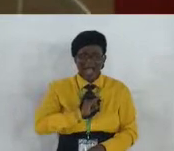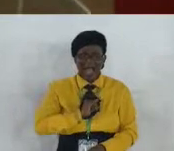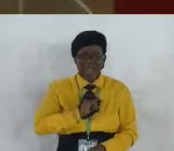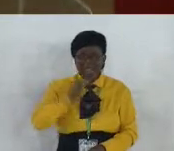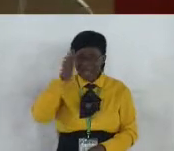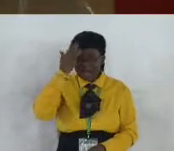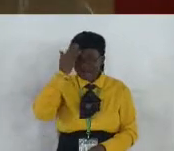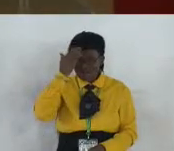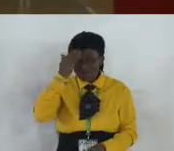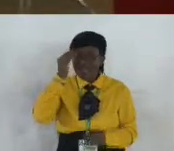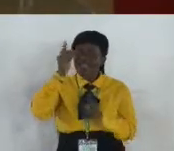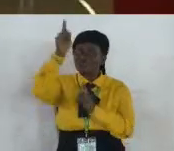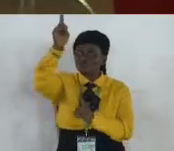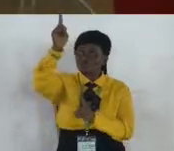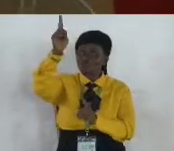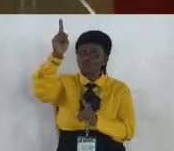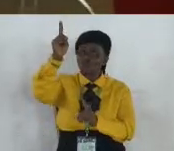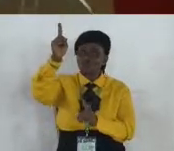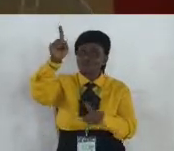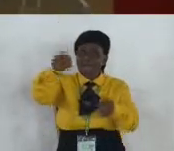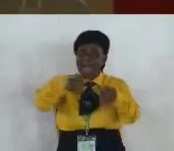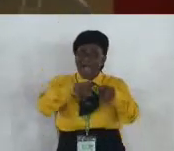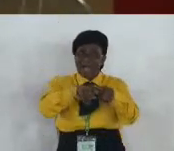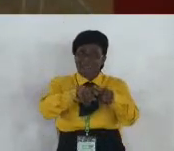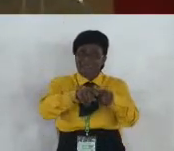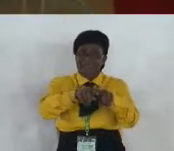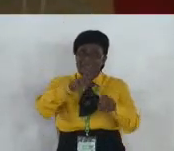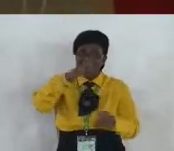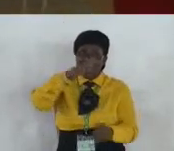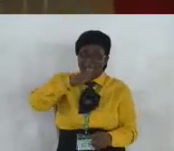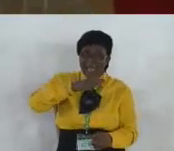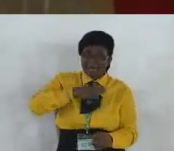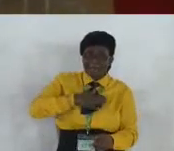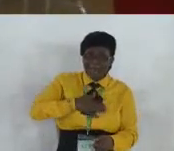you as my owner.